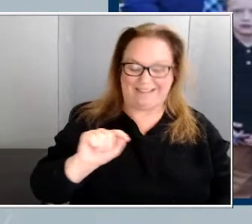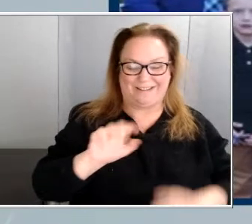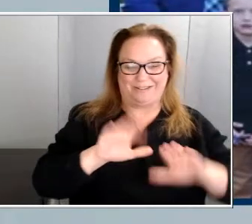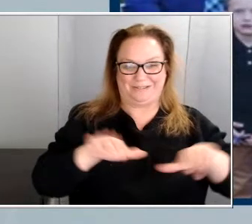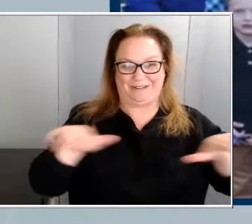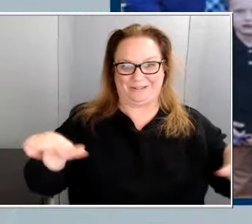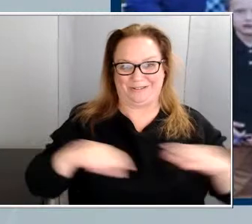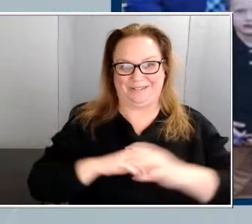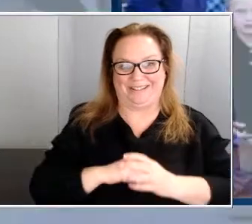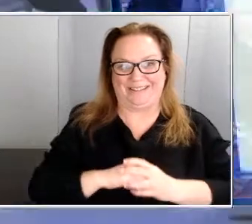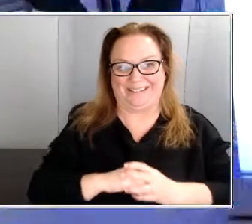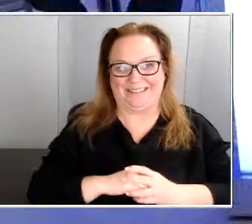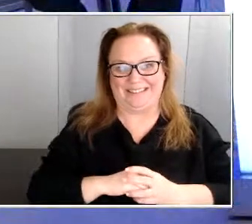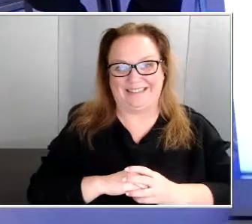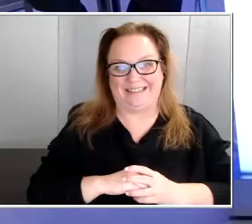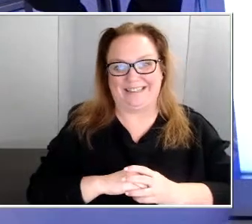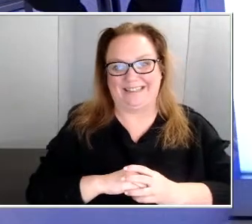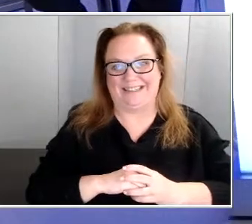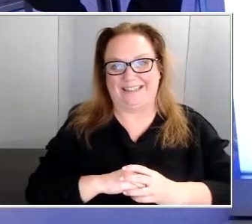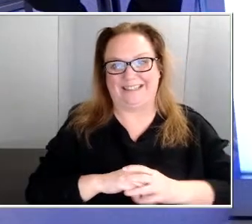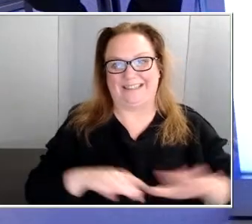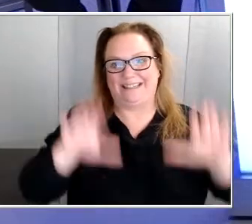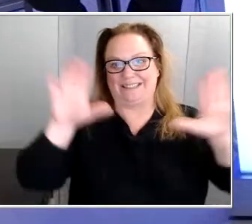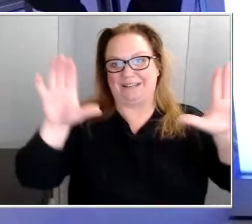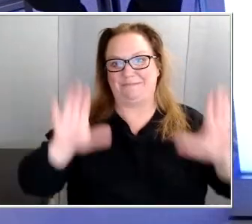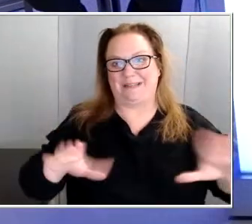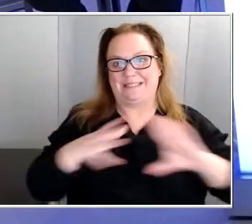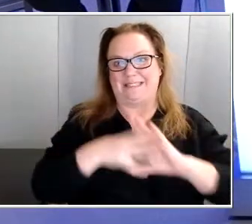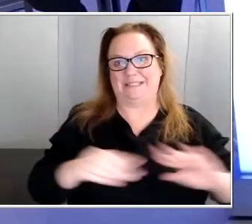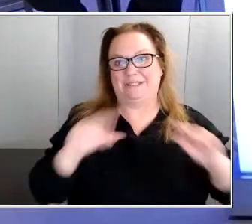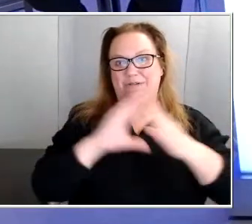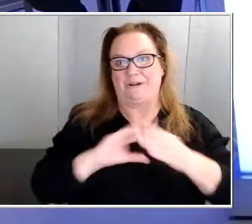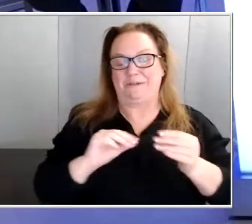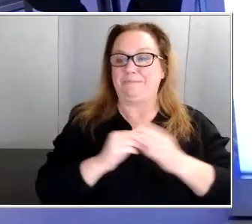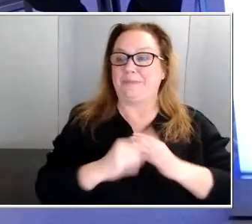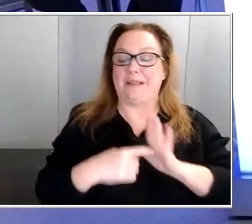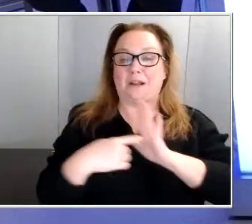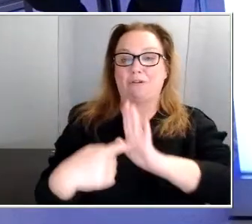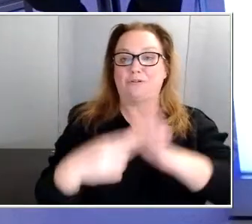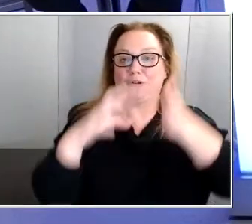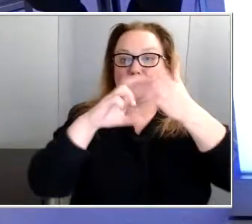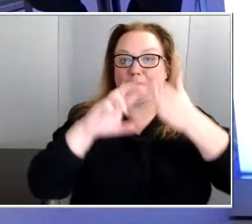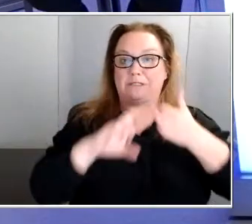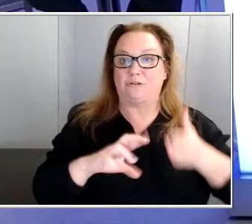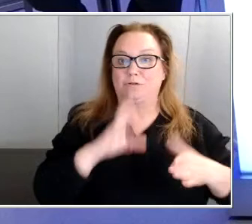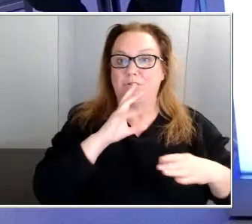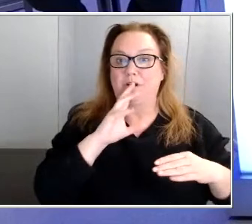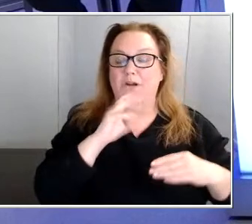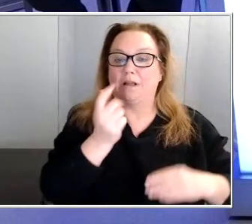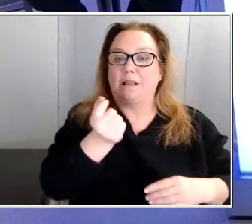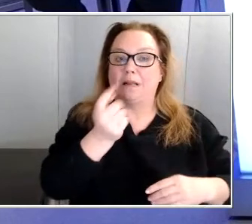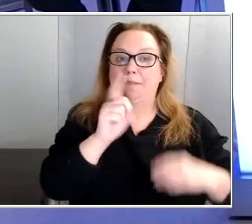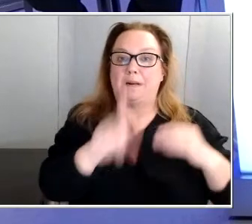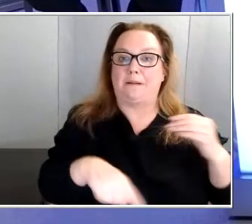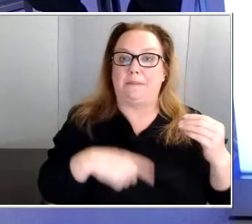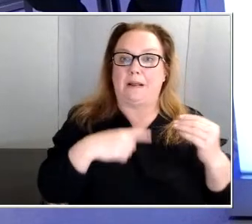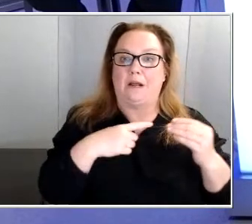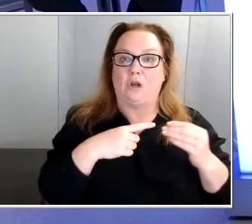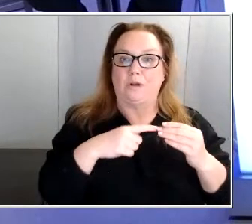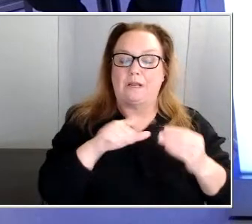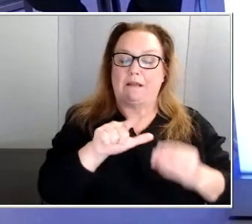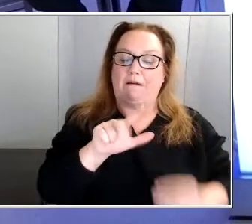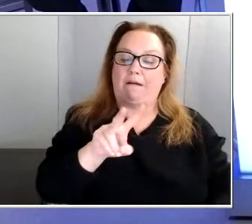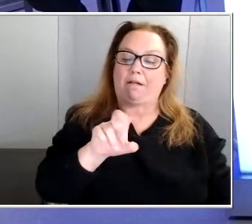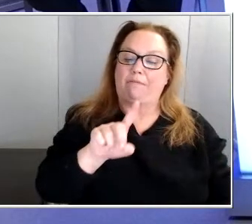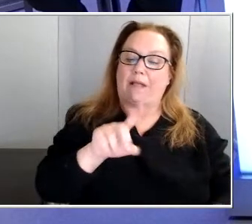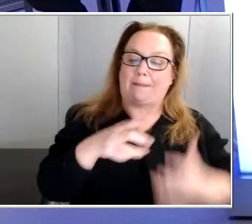That is a really amazing story. Now to the research. We're going to talk a little bit about what these LVAD machines